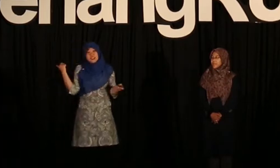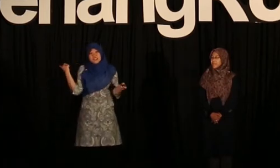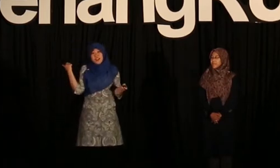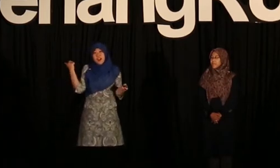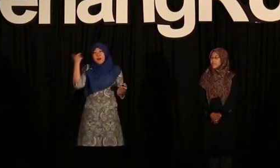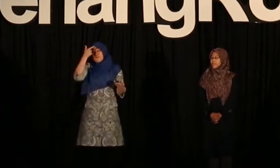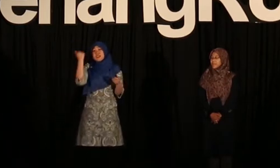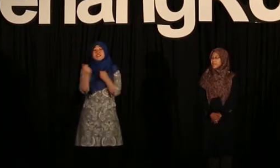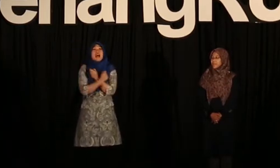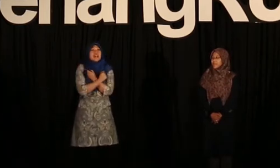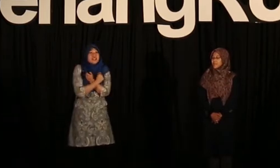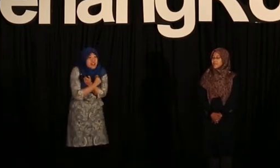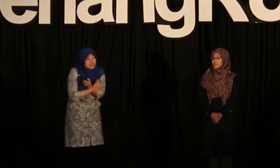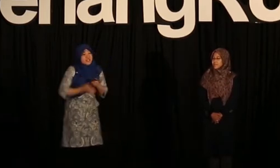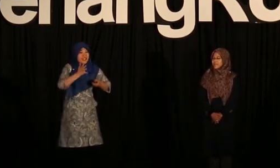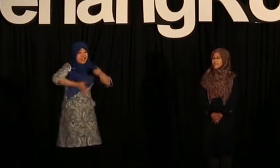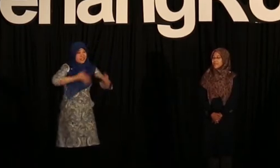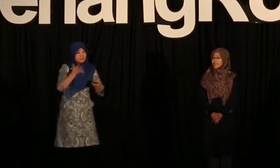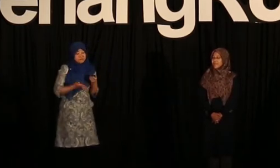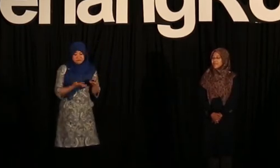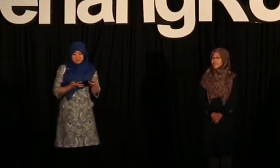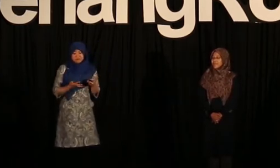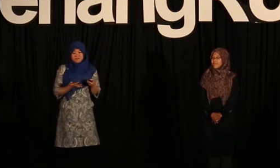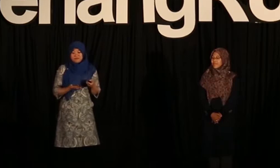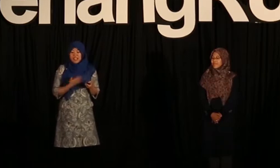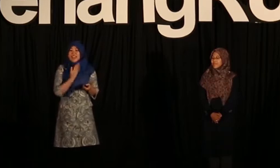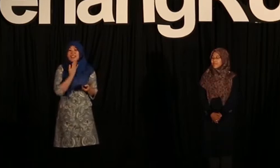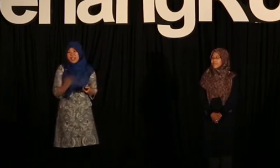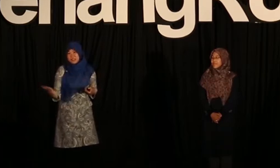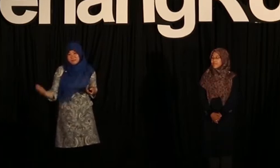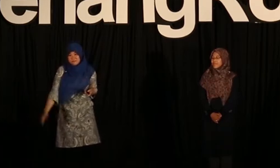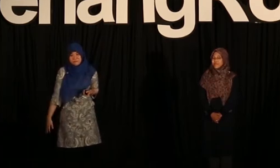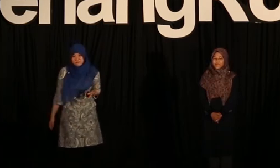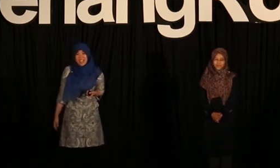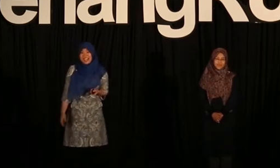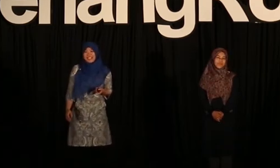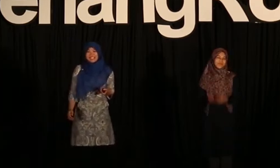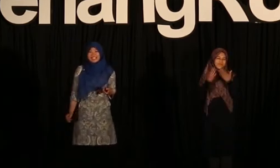Why? Because I love signing. Thank you.